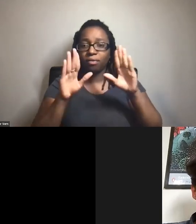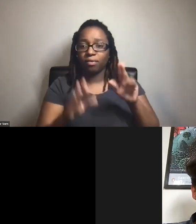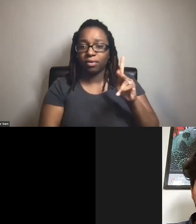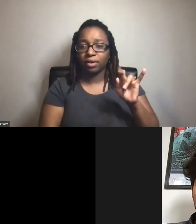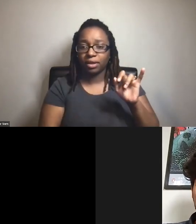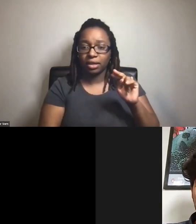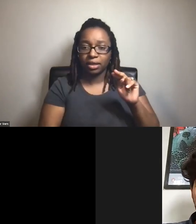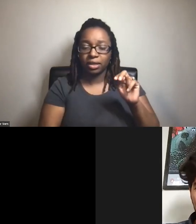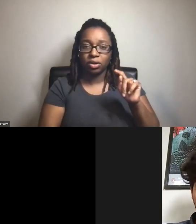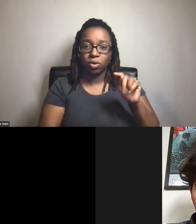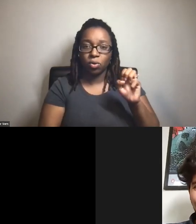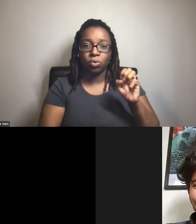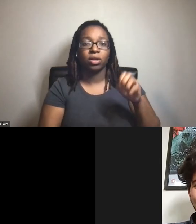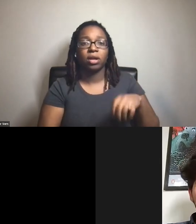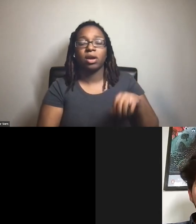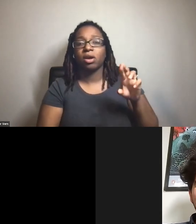Robin Christofferson. So